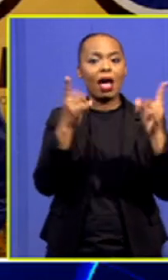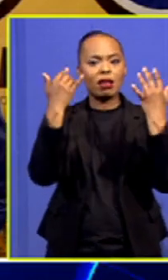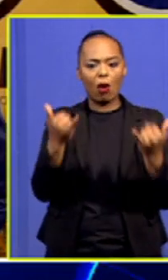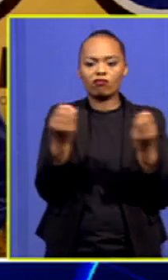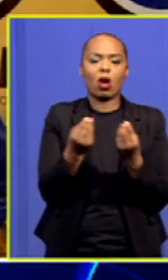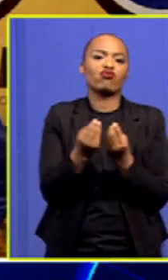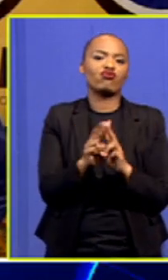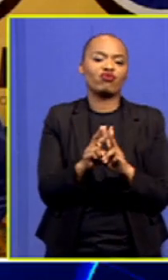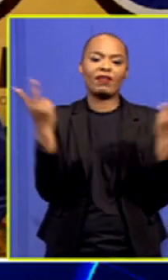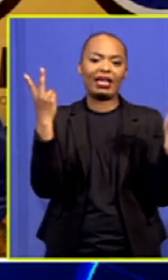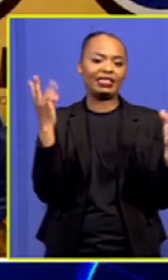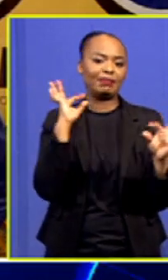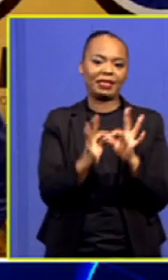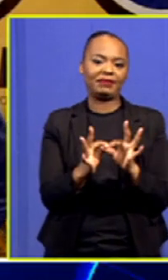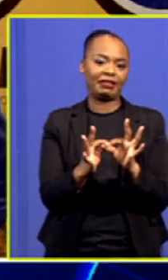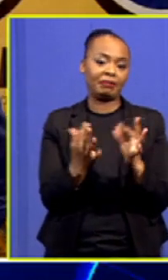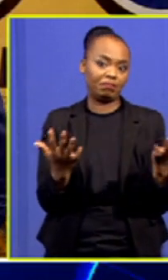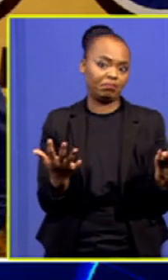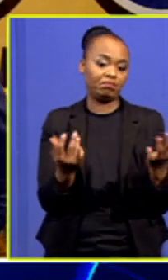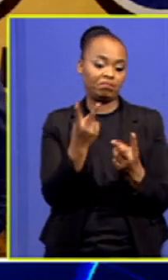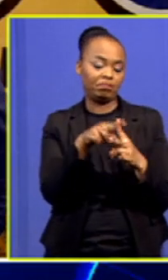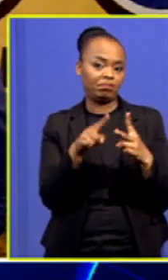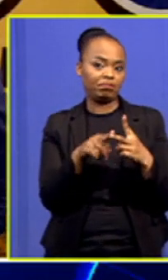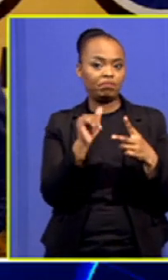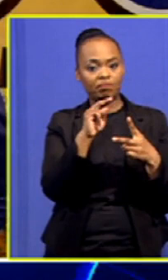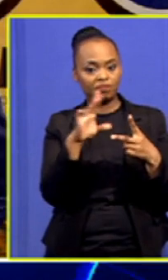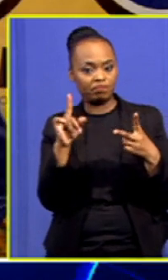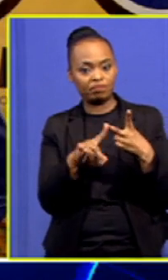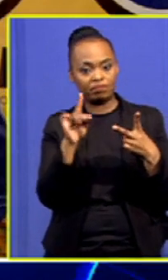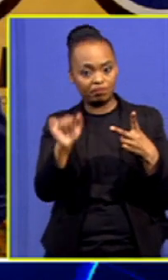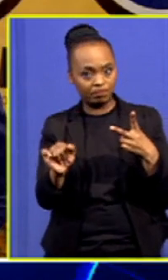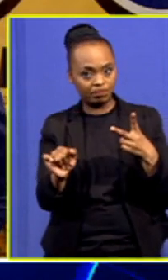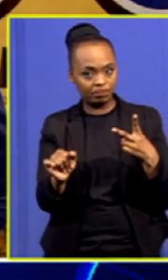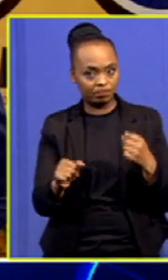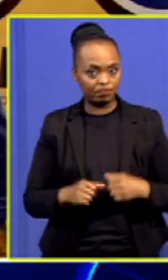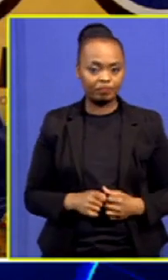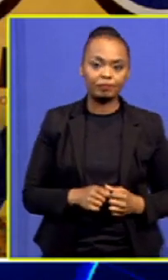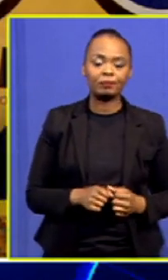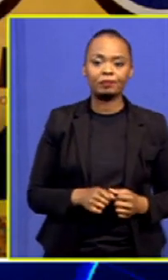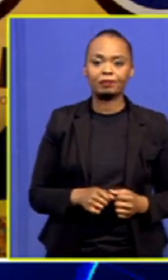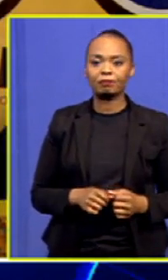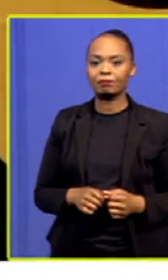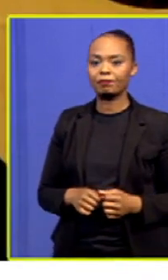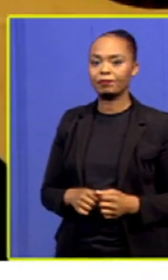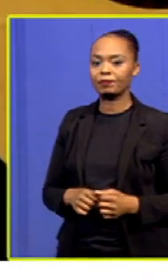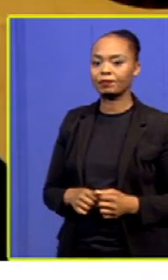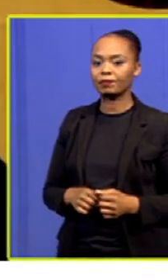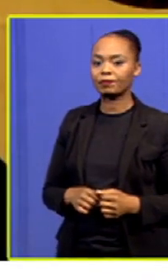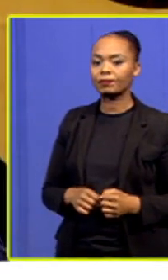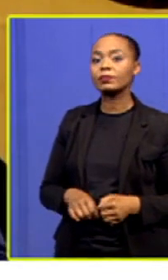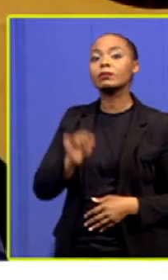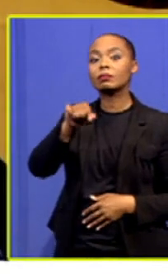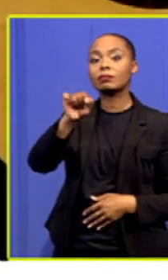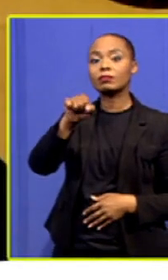specifically those 2 political parties, I guess. Yes, Eldrin, but the